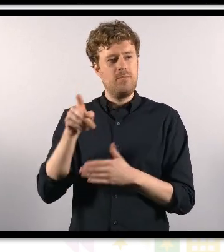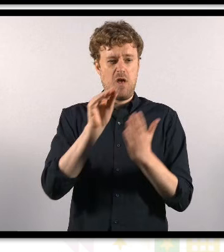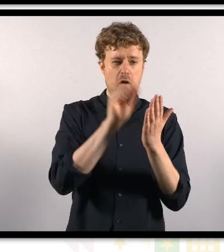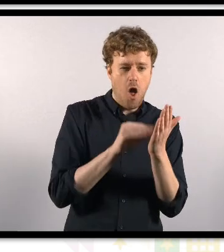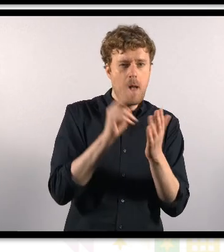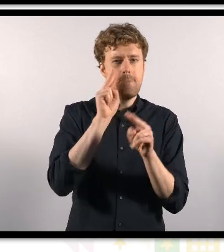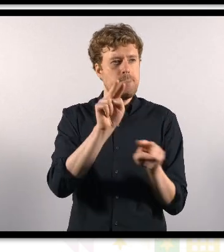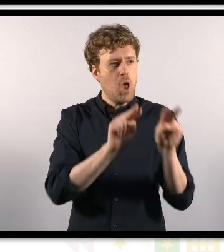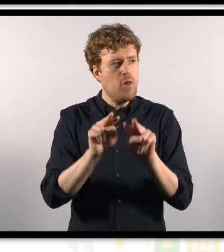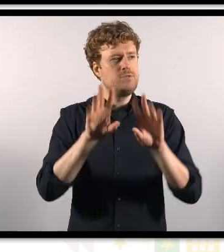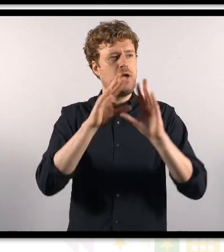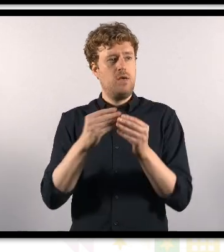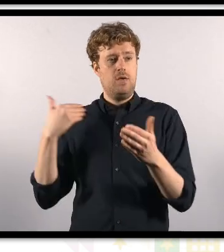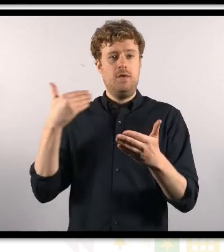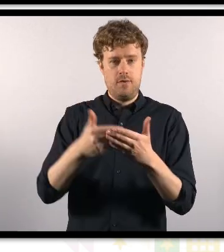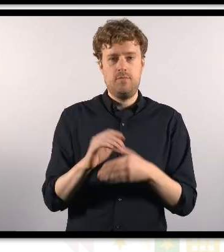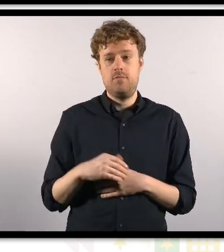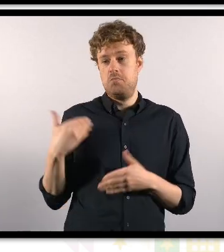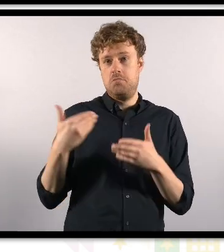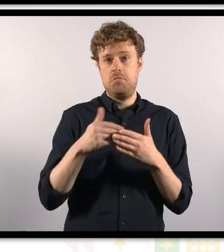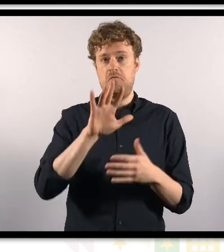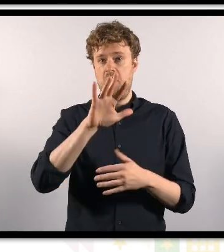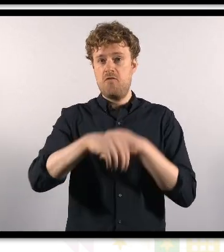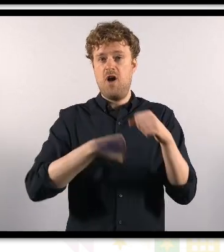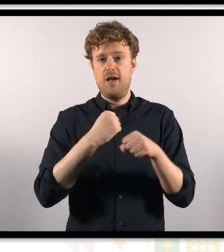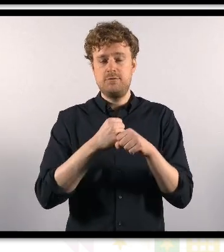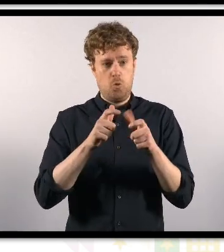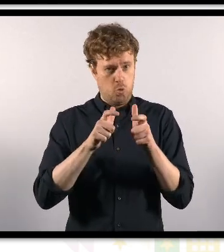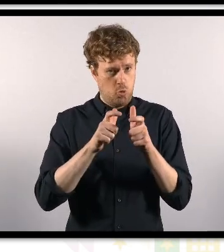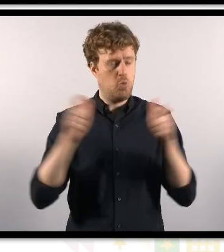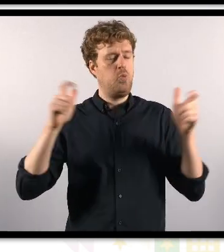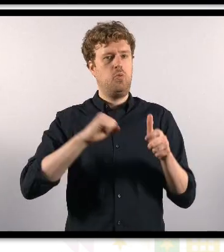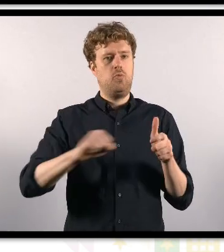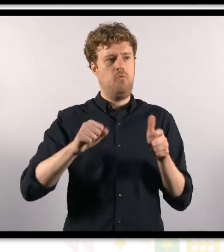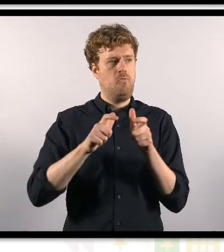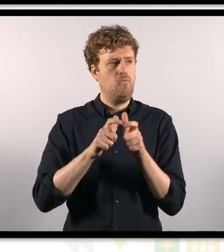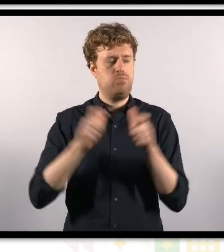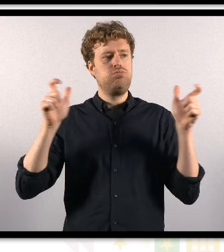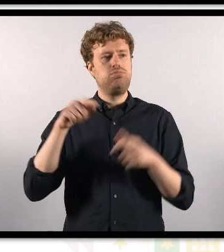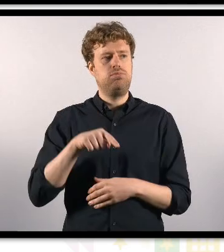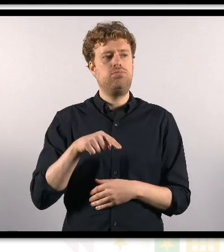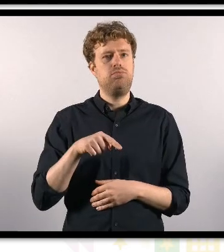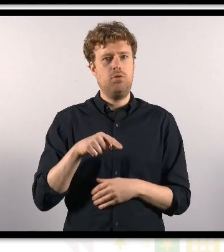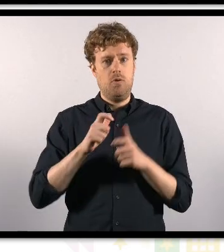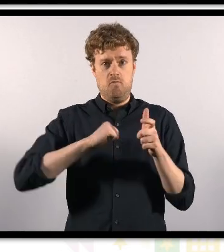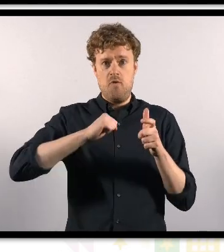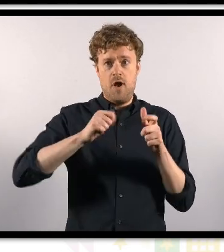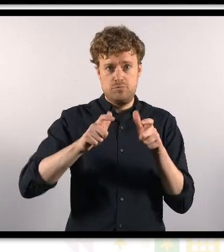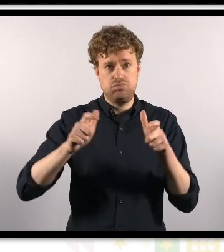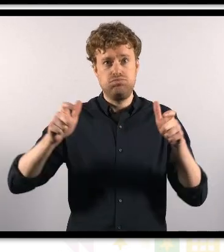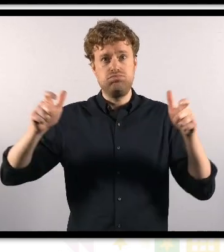per day, 10 billion active time series, and 10 million spans per second that sampled at roughly